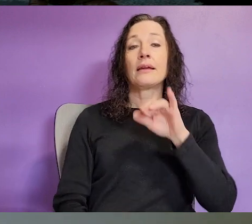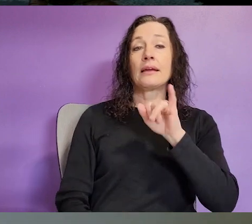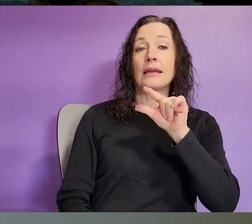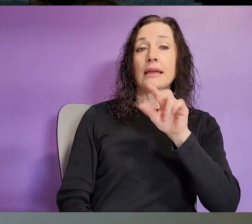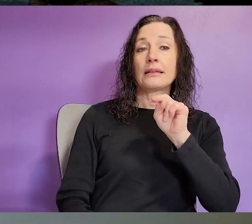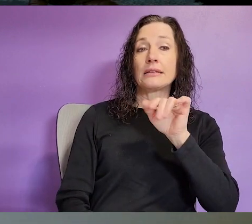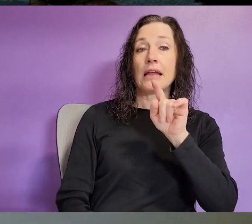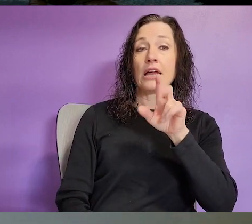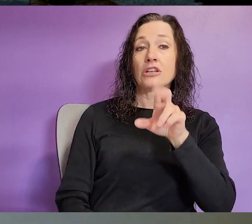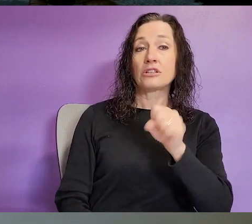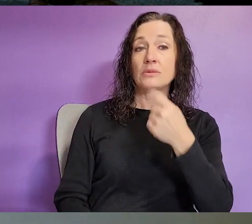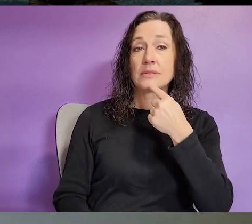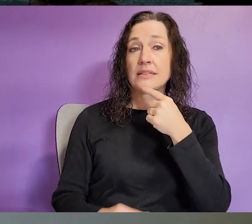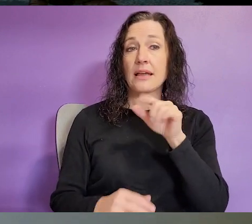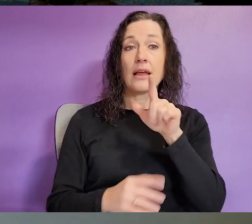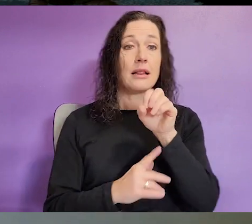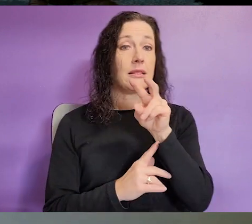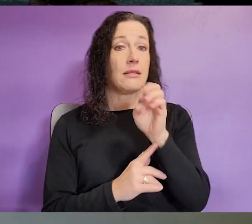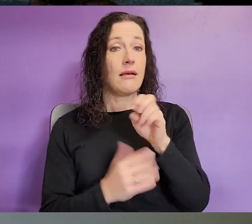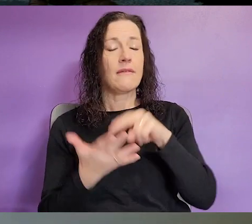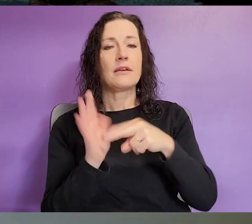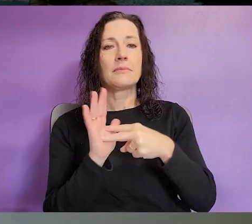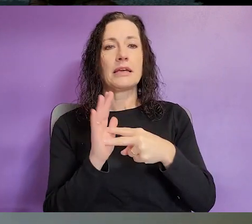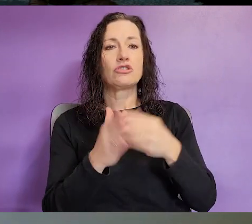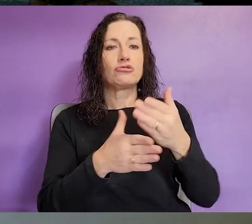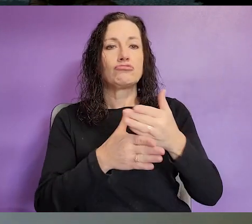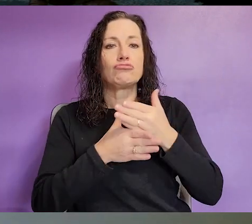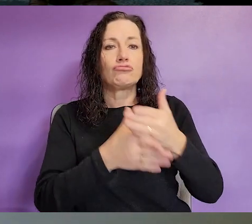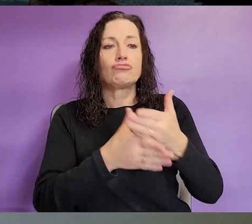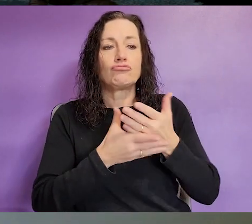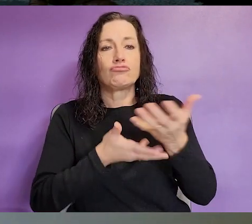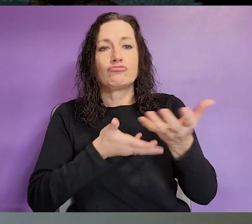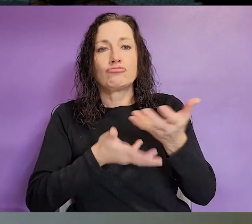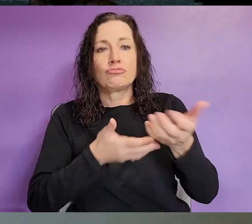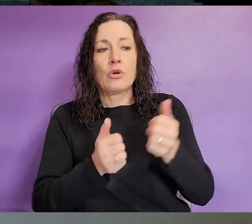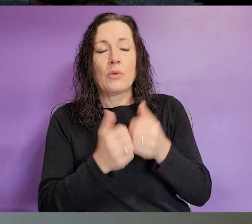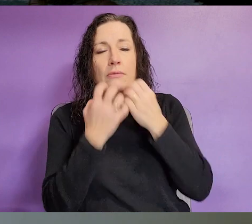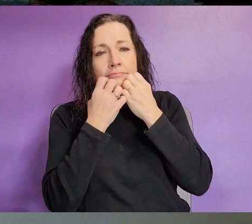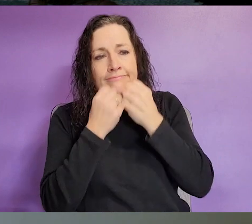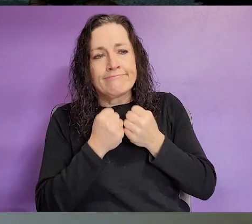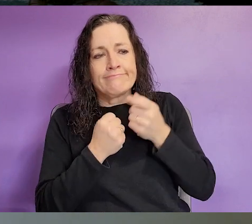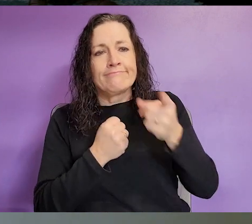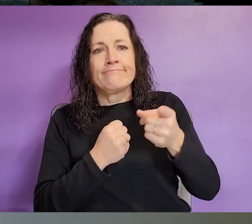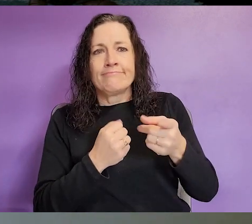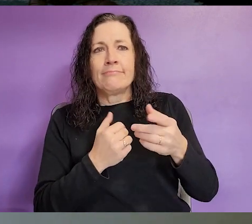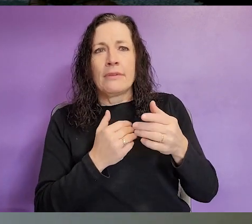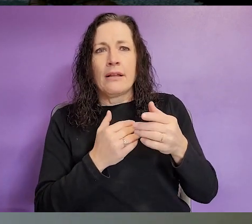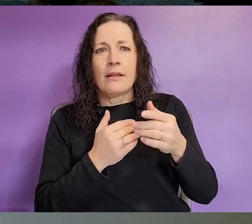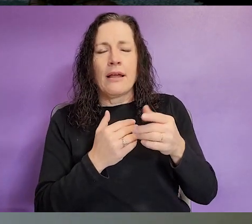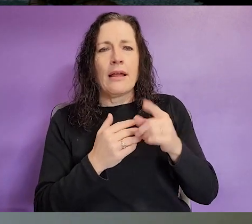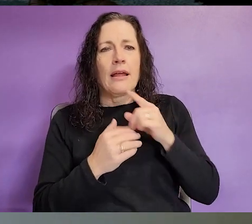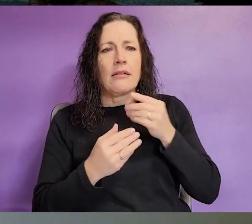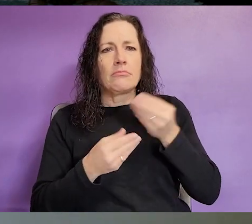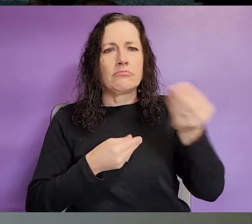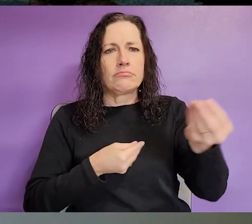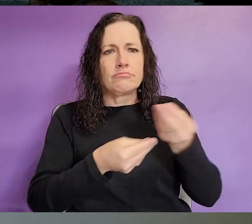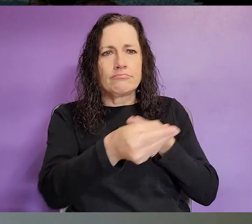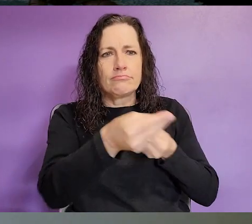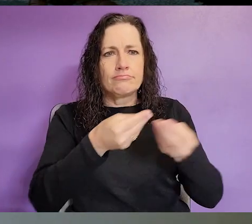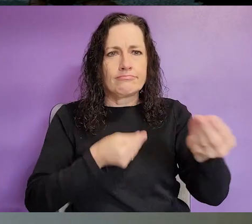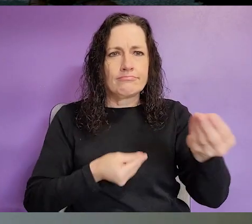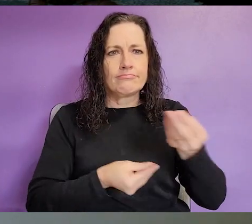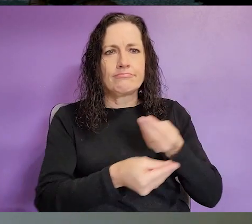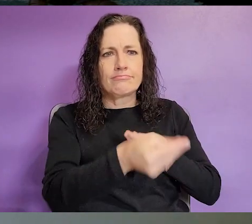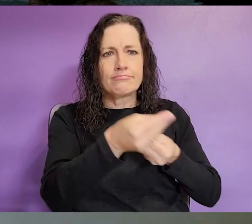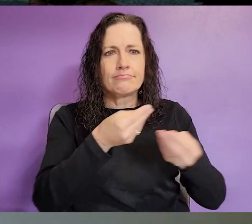Ignatius would say, love is sharing with the beloved in the reciprocal give and